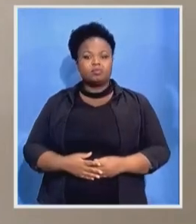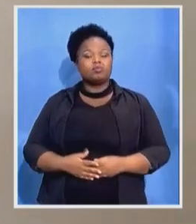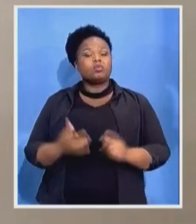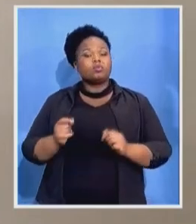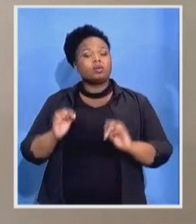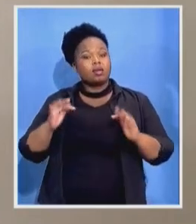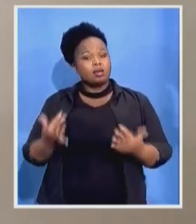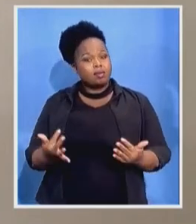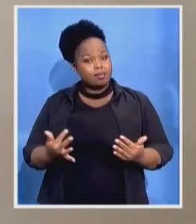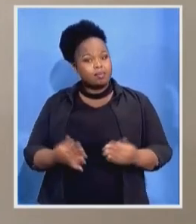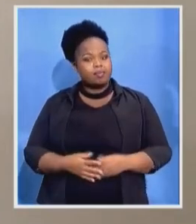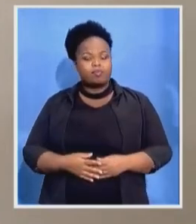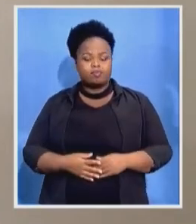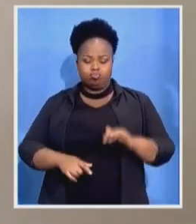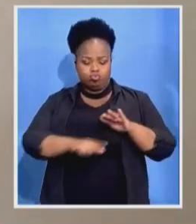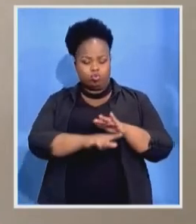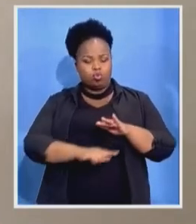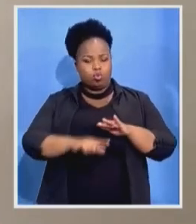actions.